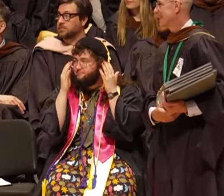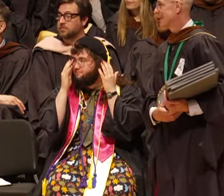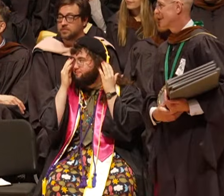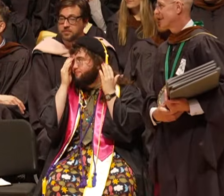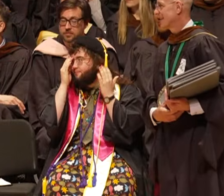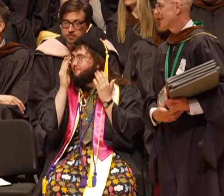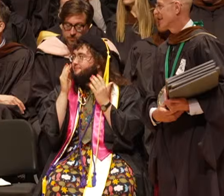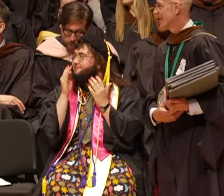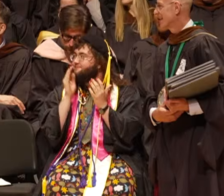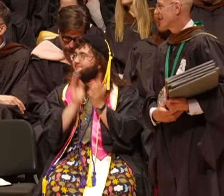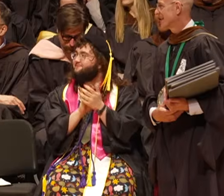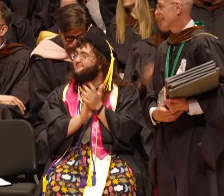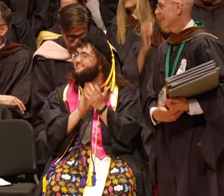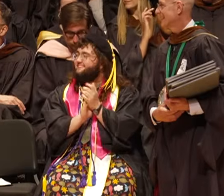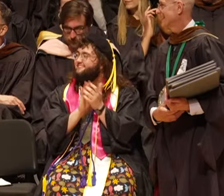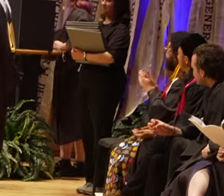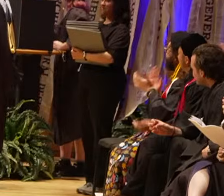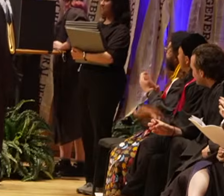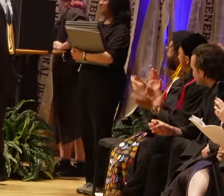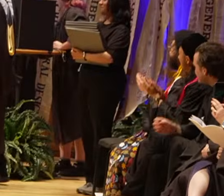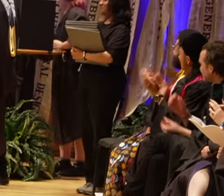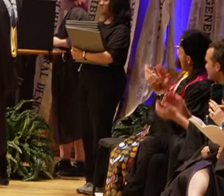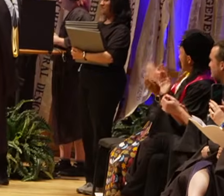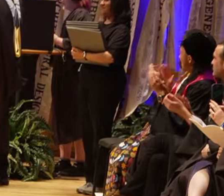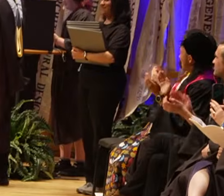Alexandra Ozga, summa cum laude.